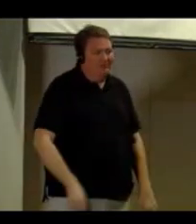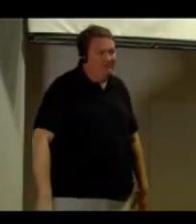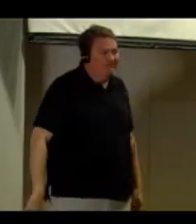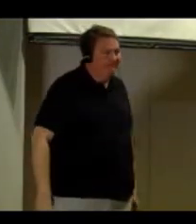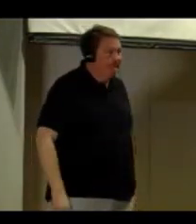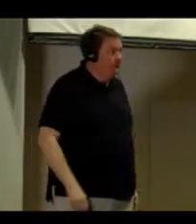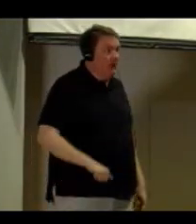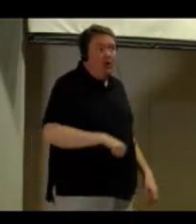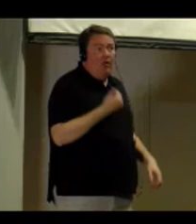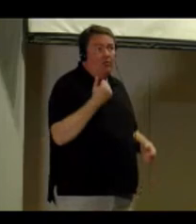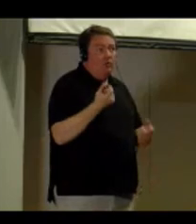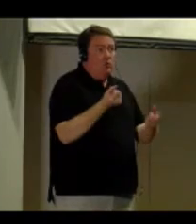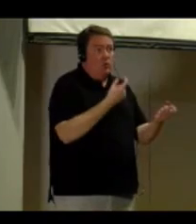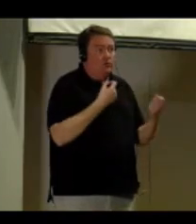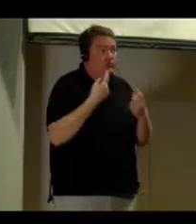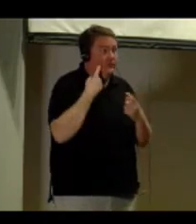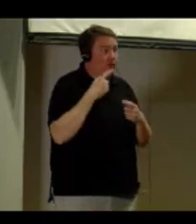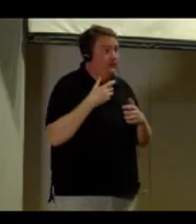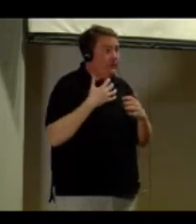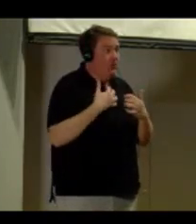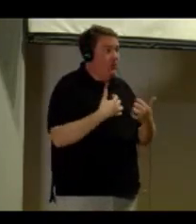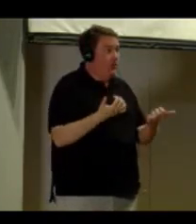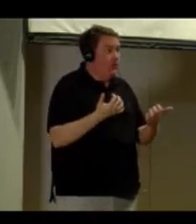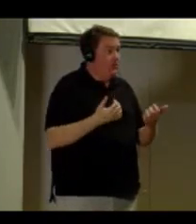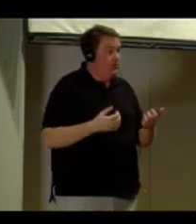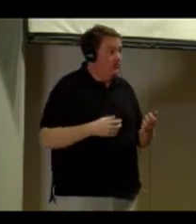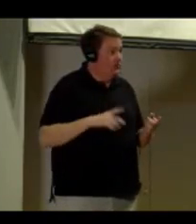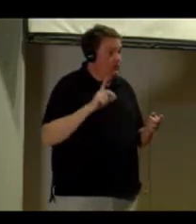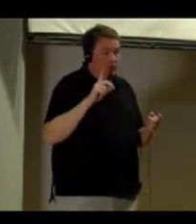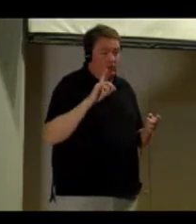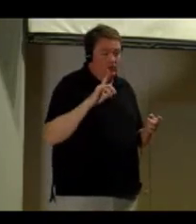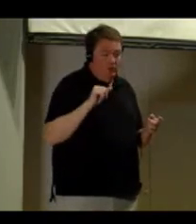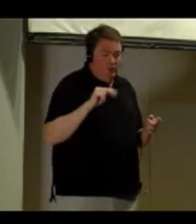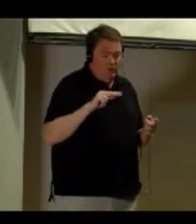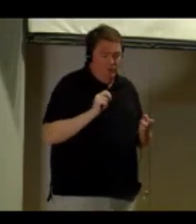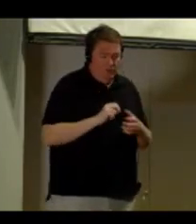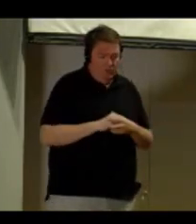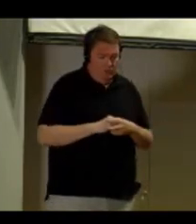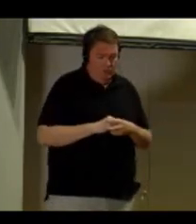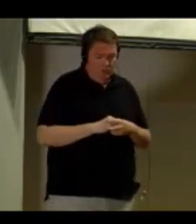Thank you. Other questions from the audience? Diane?